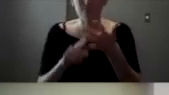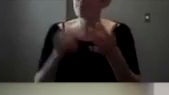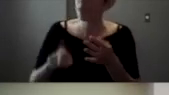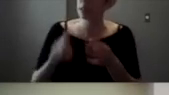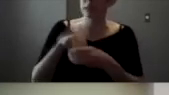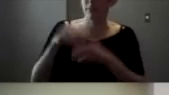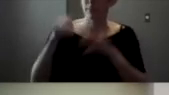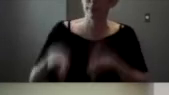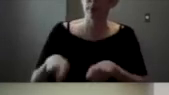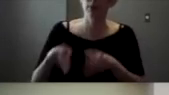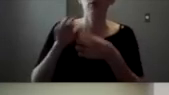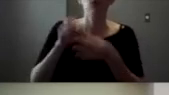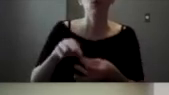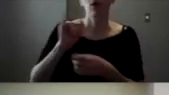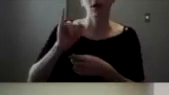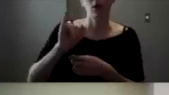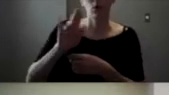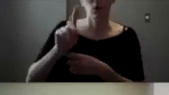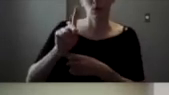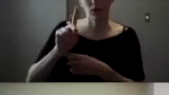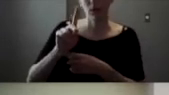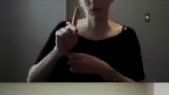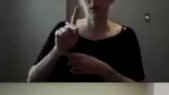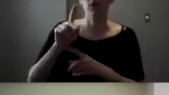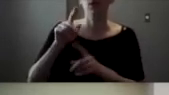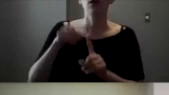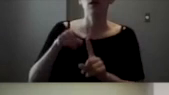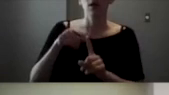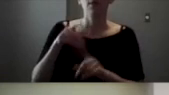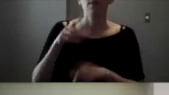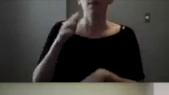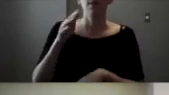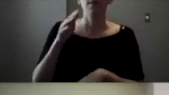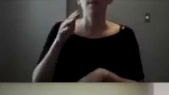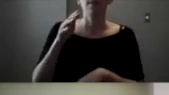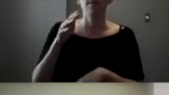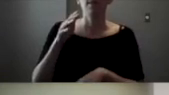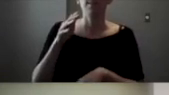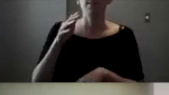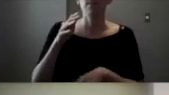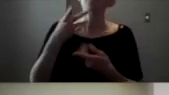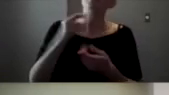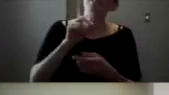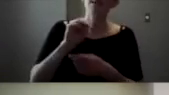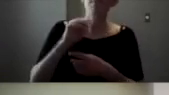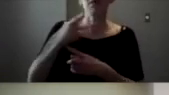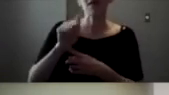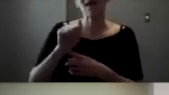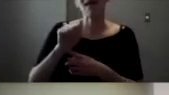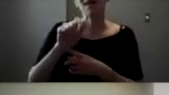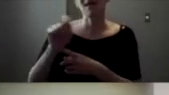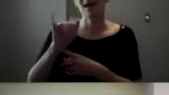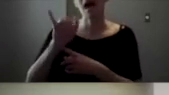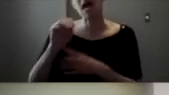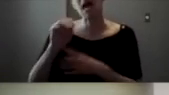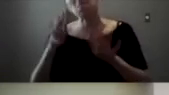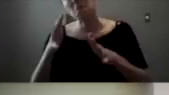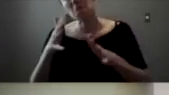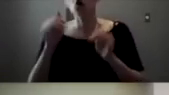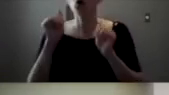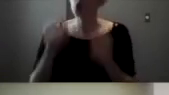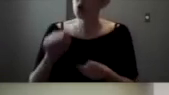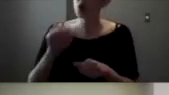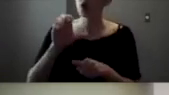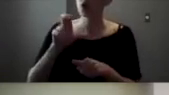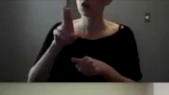intrauterine contraceptives, to some degree DMPA-IM, although that could be given curbside, as some